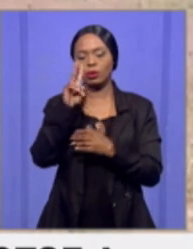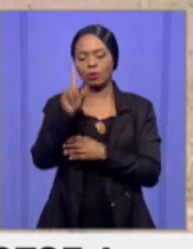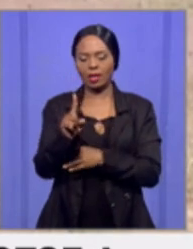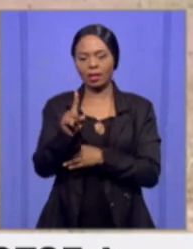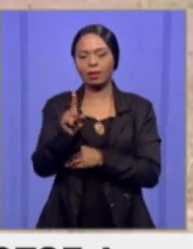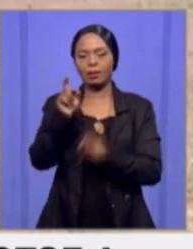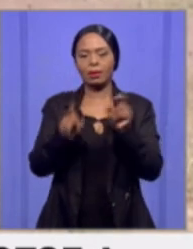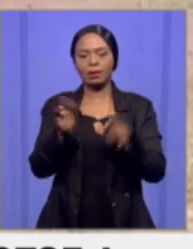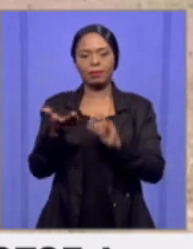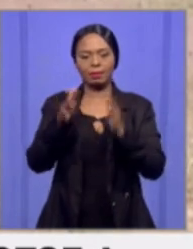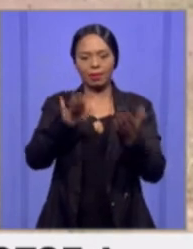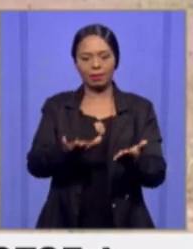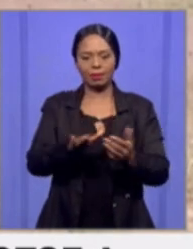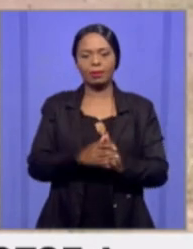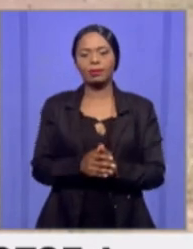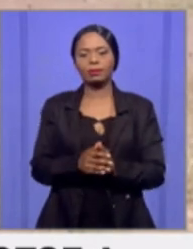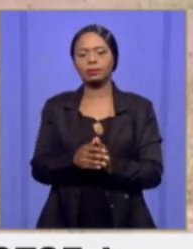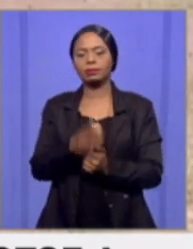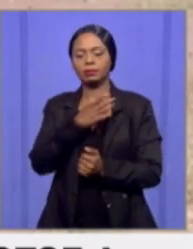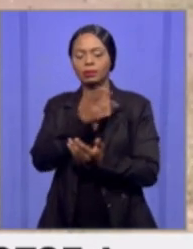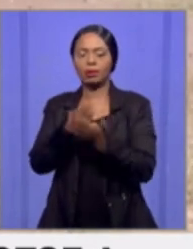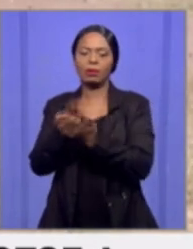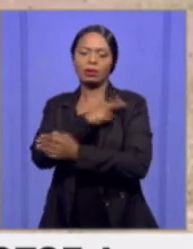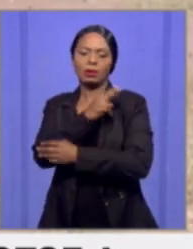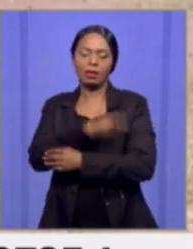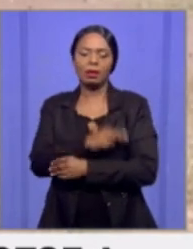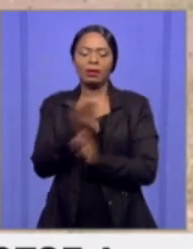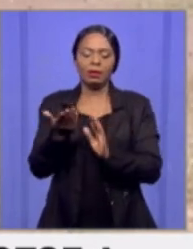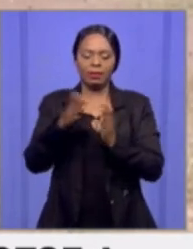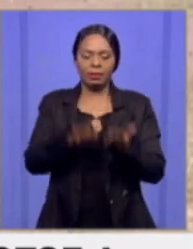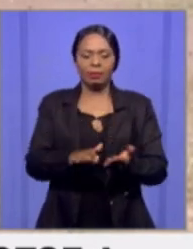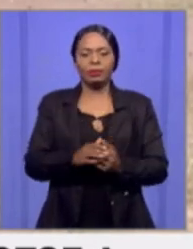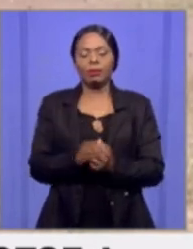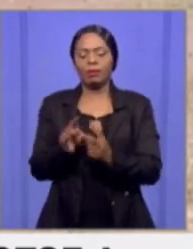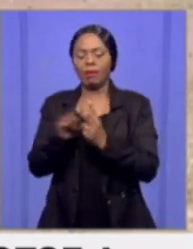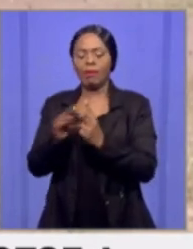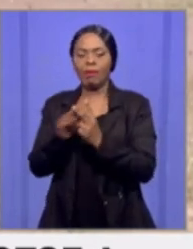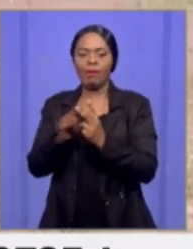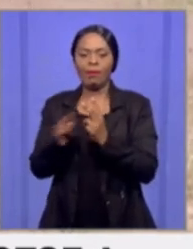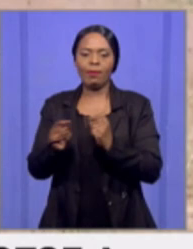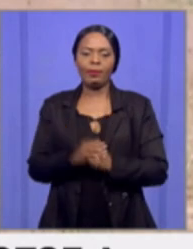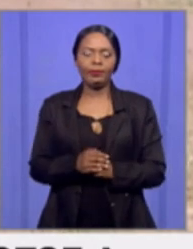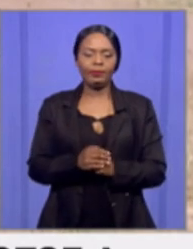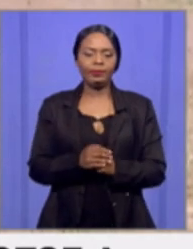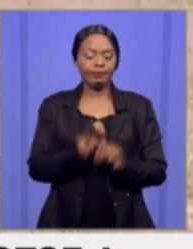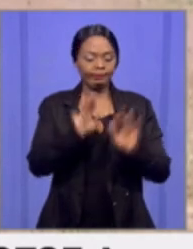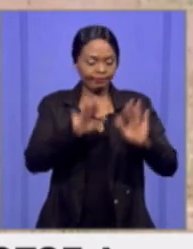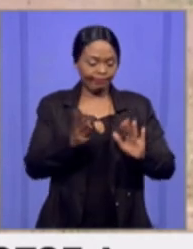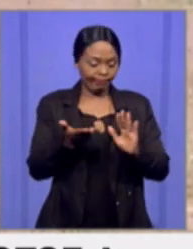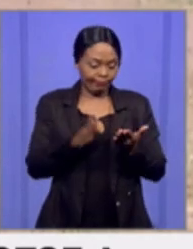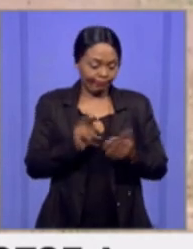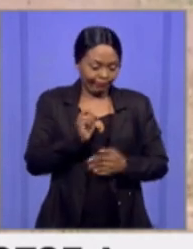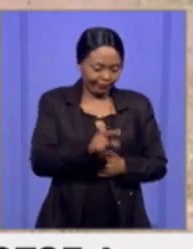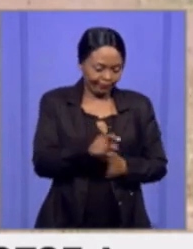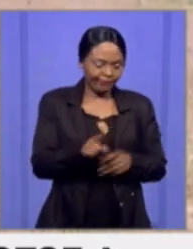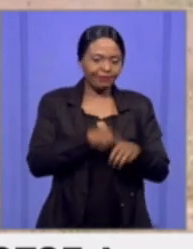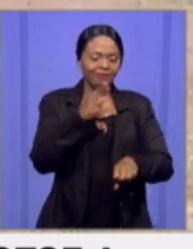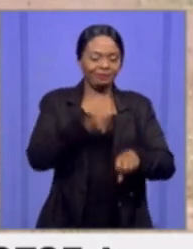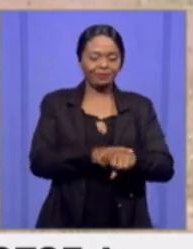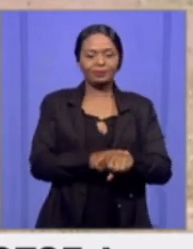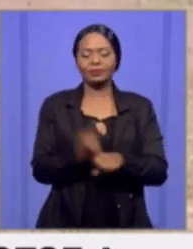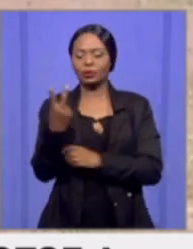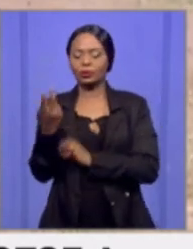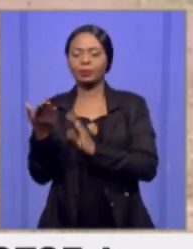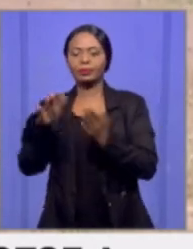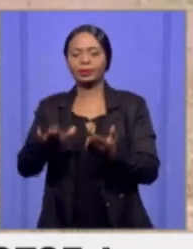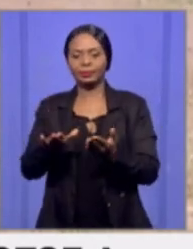ba fela spetlele re boledišana le MEC le deputy minister le gonne kgwa re botsa gore nomoro e o sa dutse moo ba tshepa